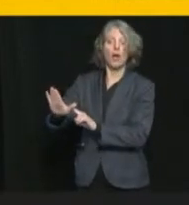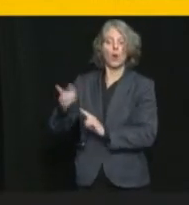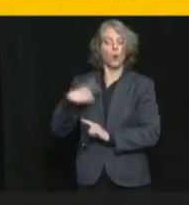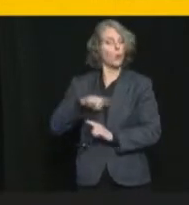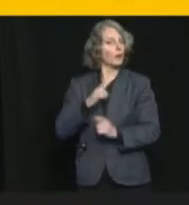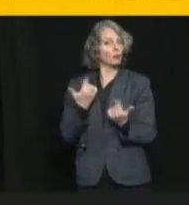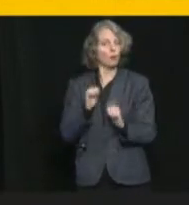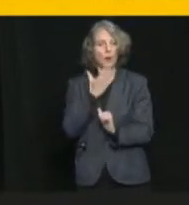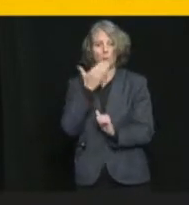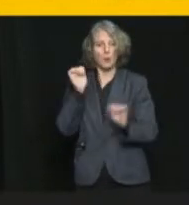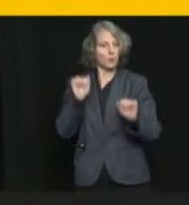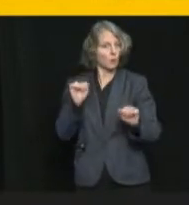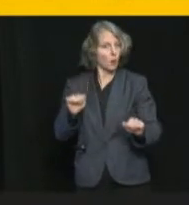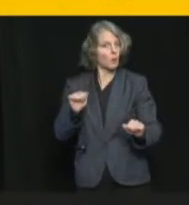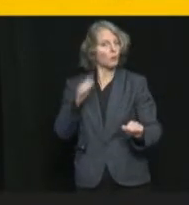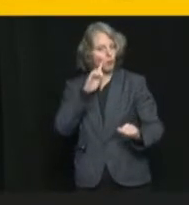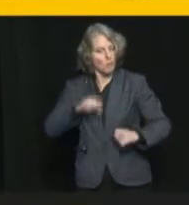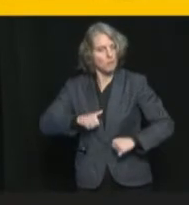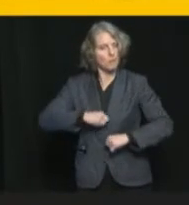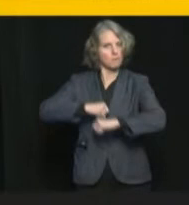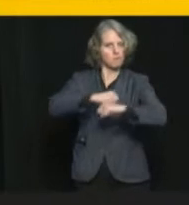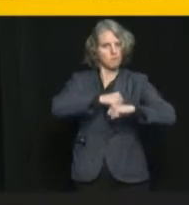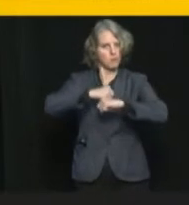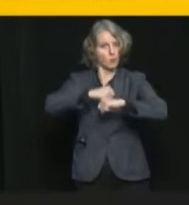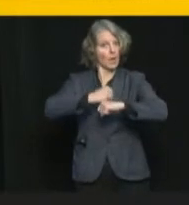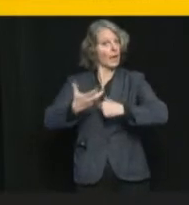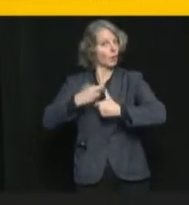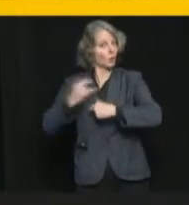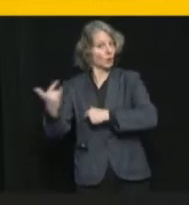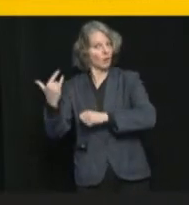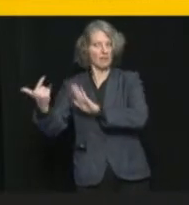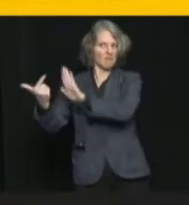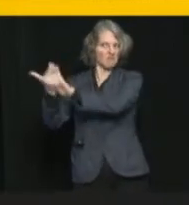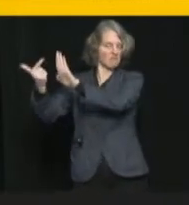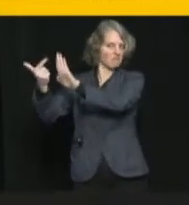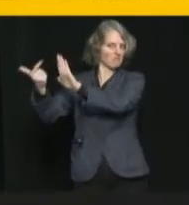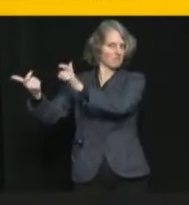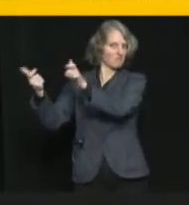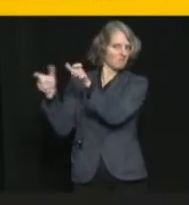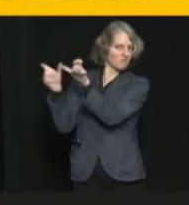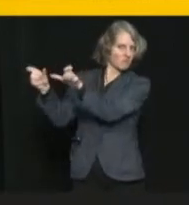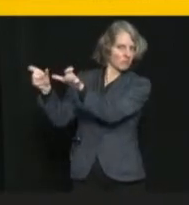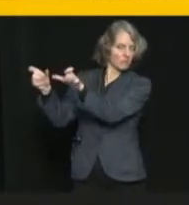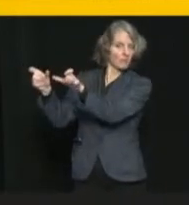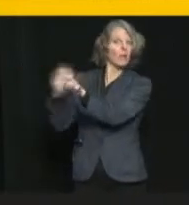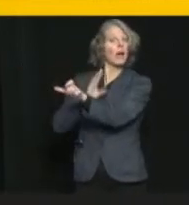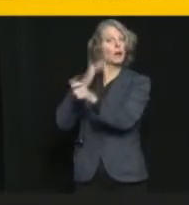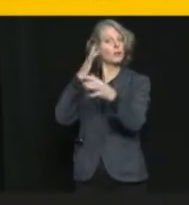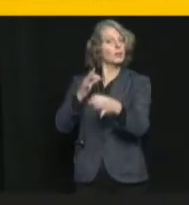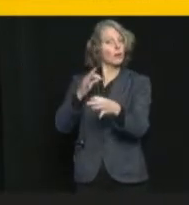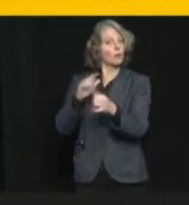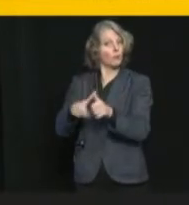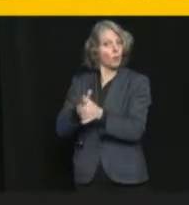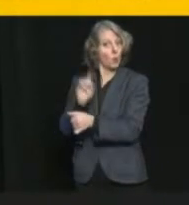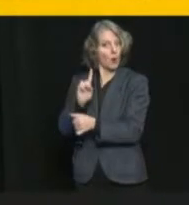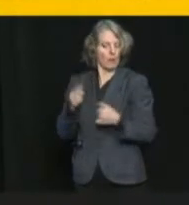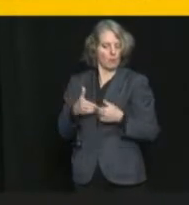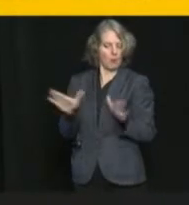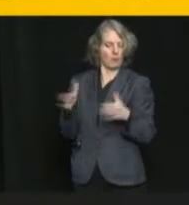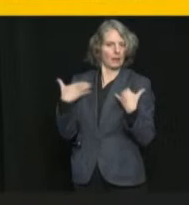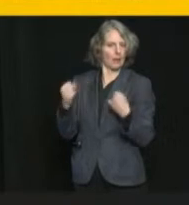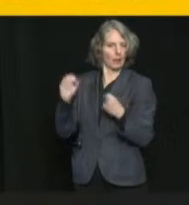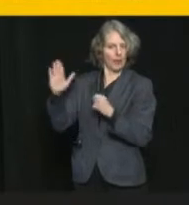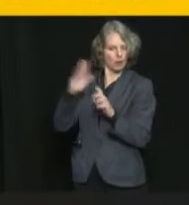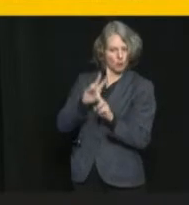at banning certain flights if necessary. Decisions must be based on public health guidance, and as always,